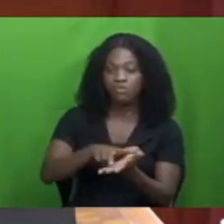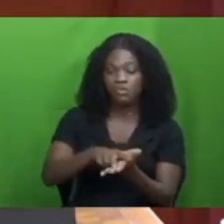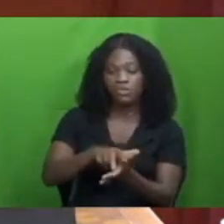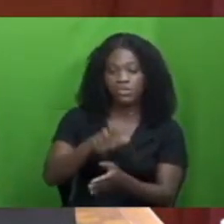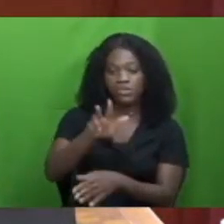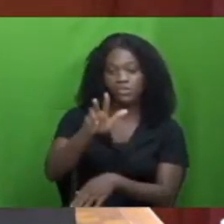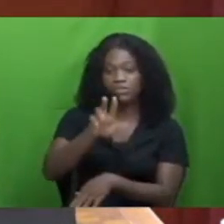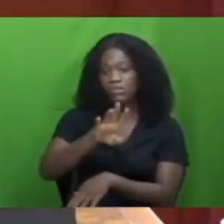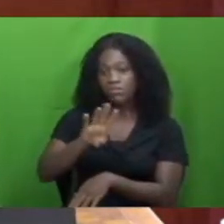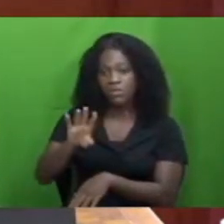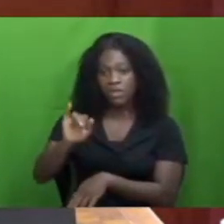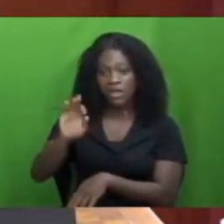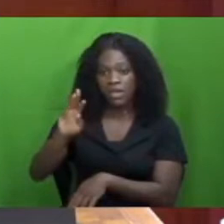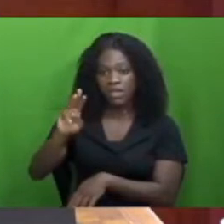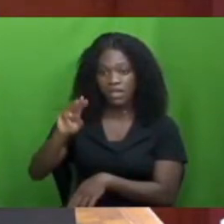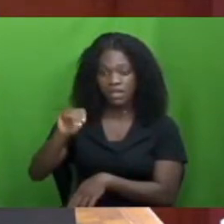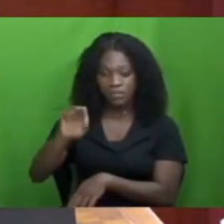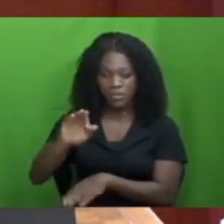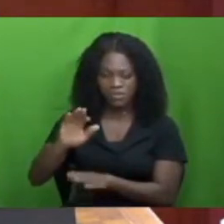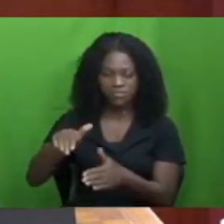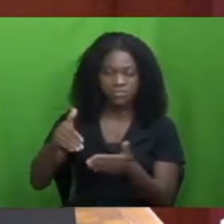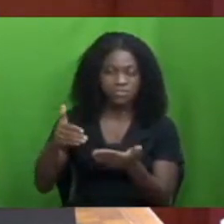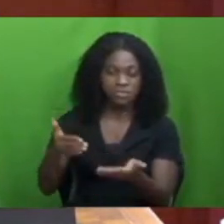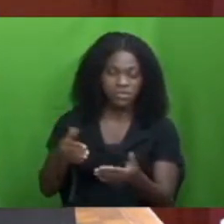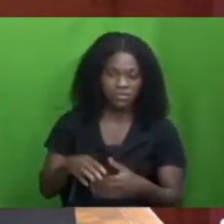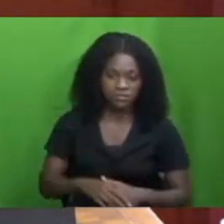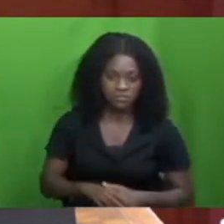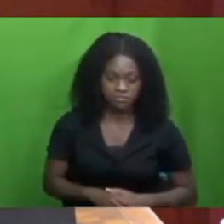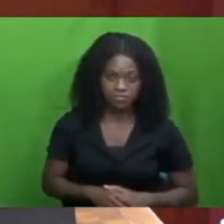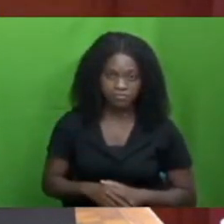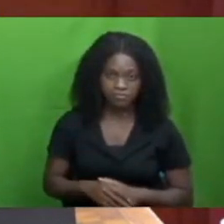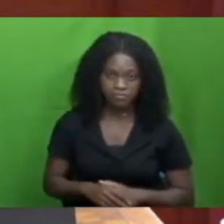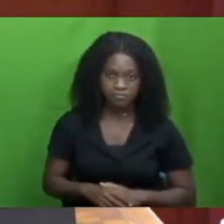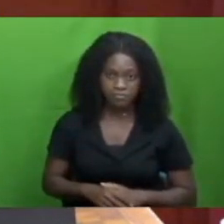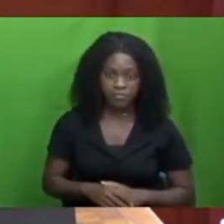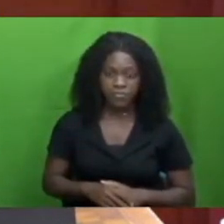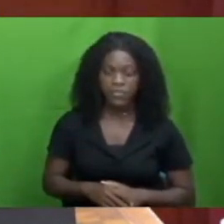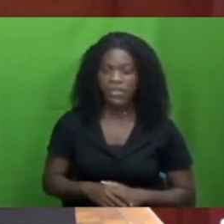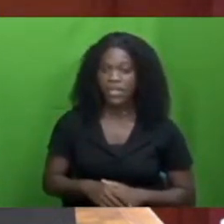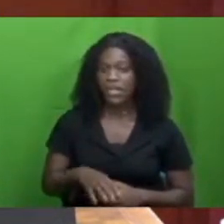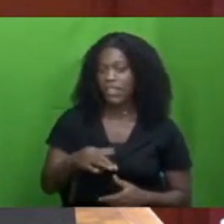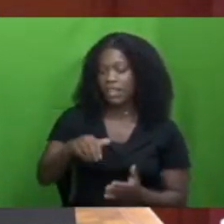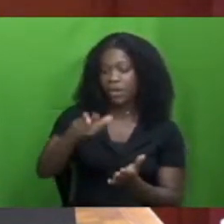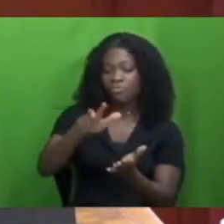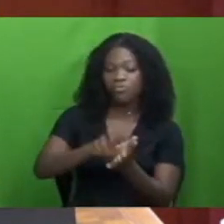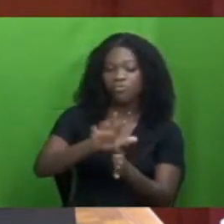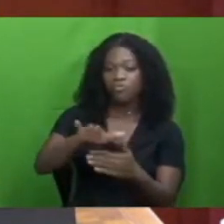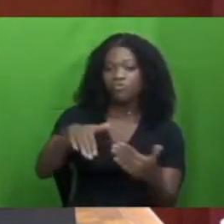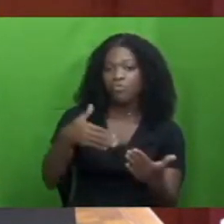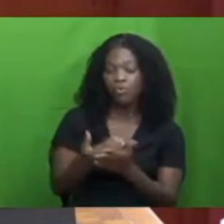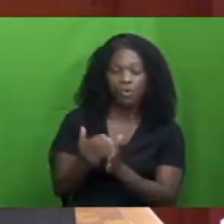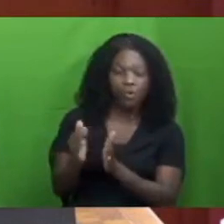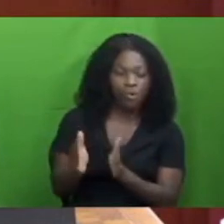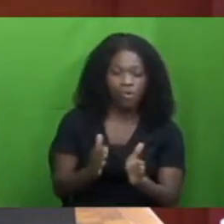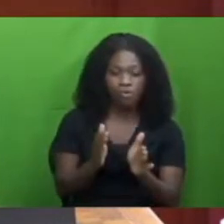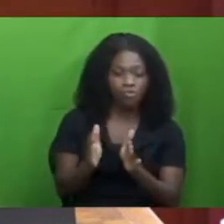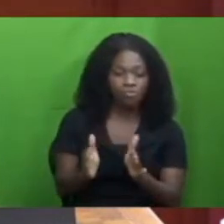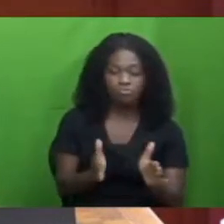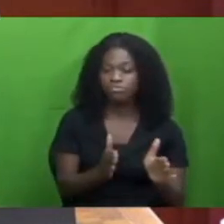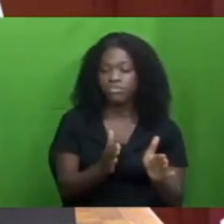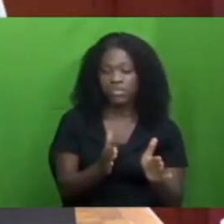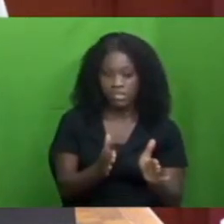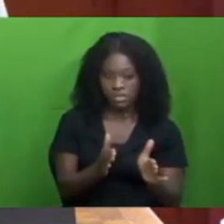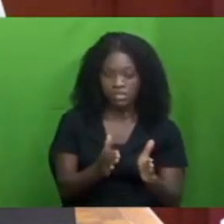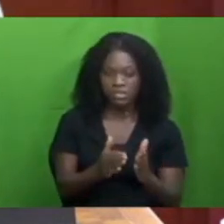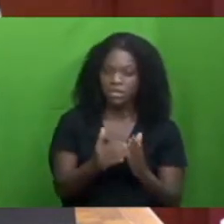billion IMF ECF program, the eventual passage of all fiscal measures in the 2023 budget by the House, and